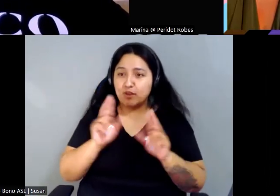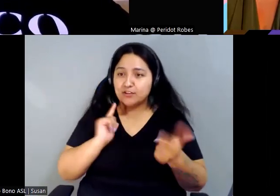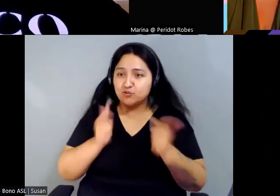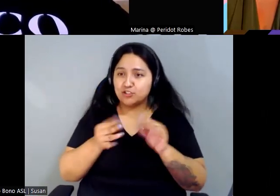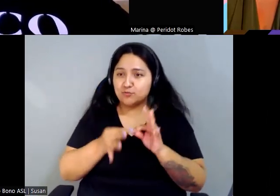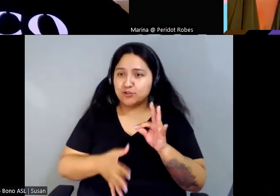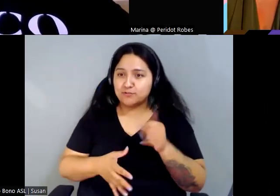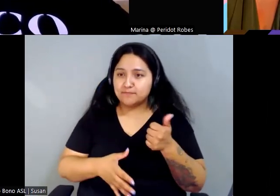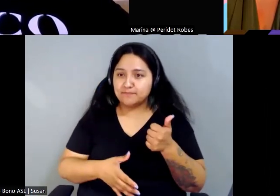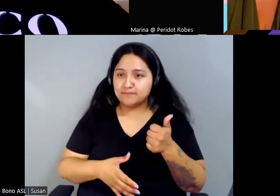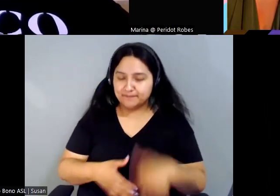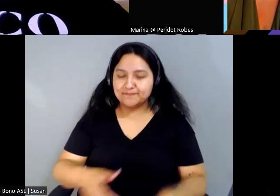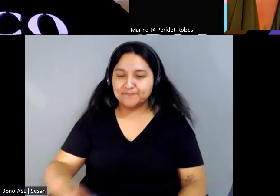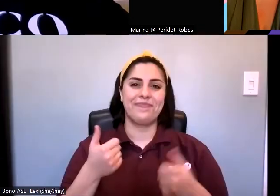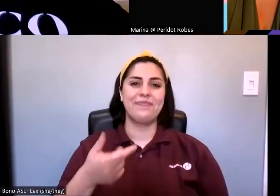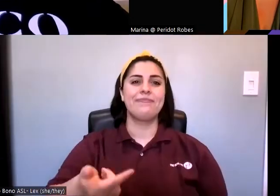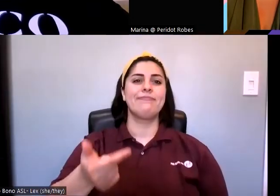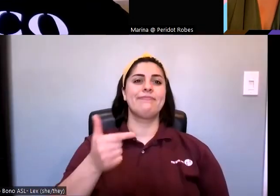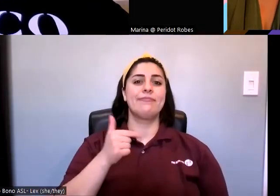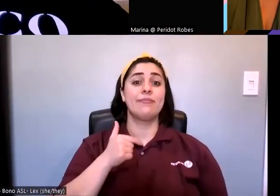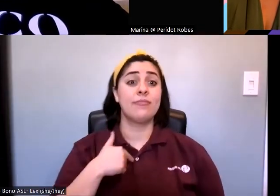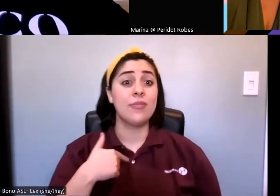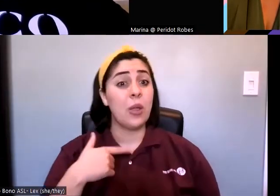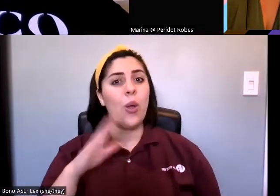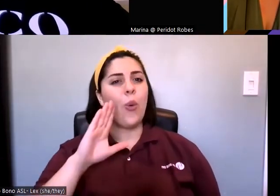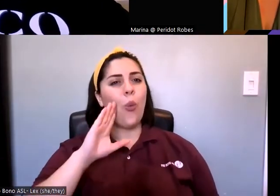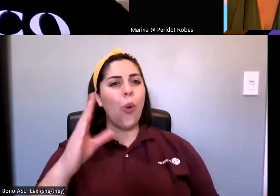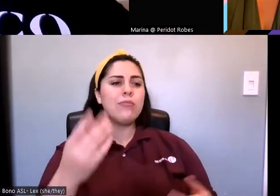you're venturing into period panties. We're gonna have you back for another